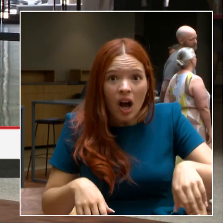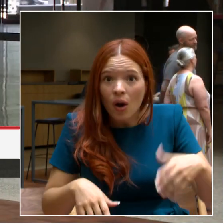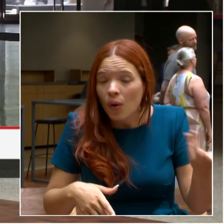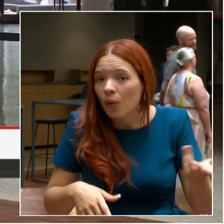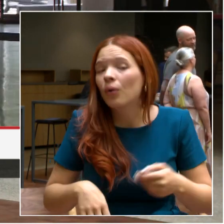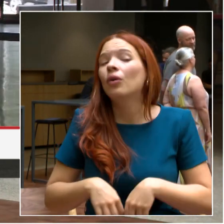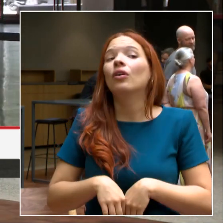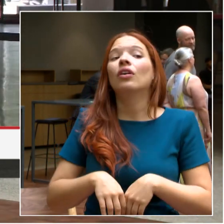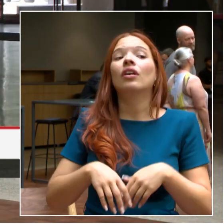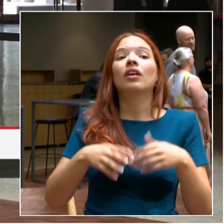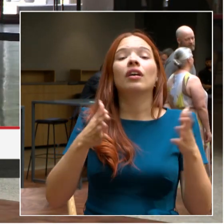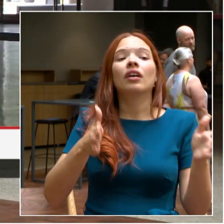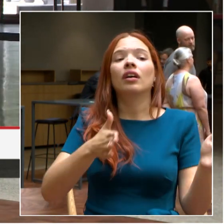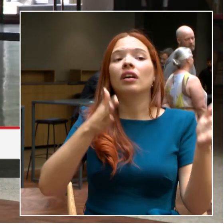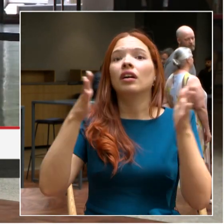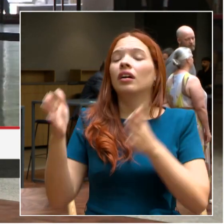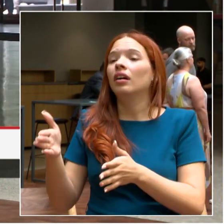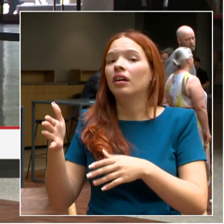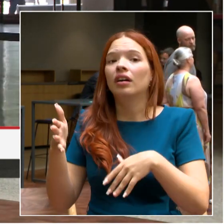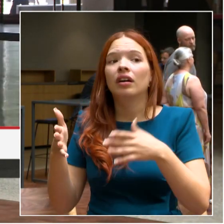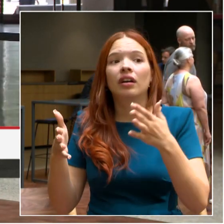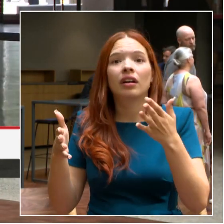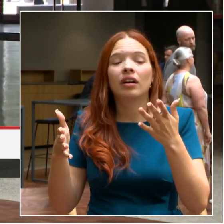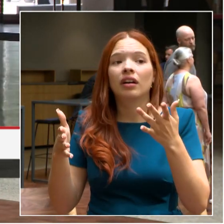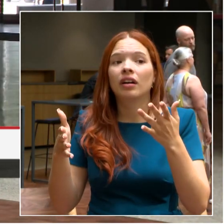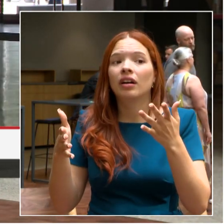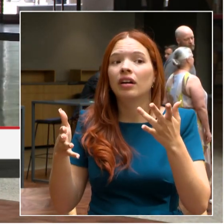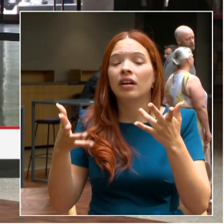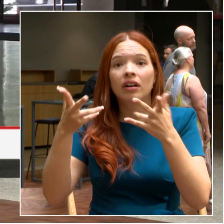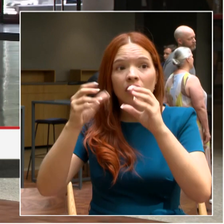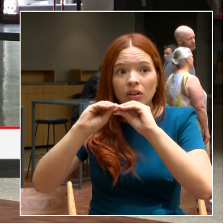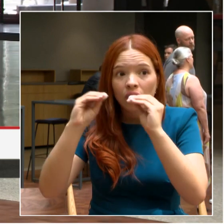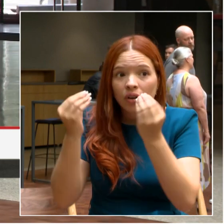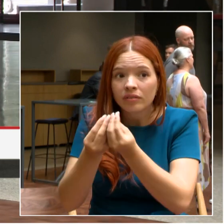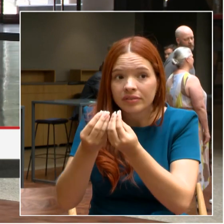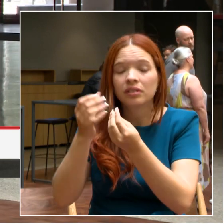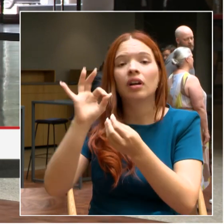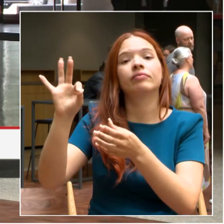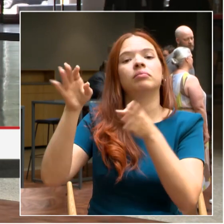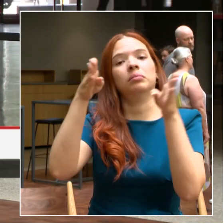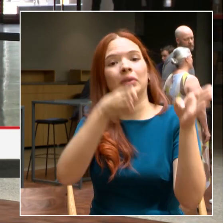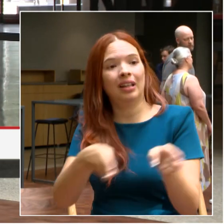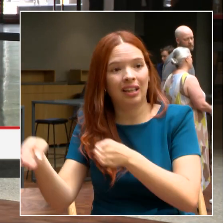DC, Office of Planning, great Tony Griffin, all the way from Harvard